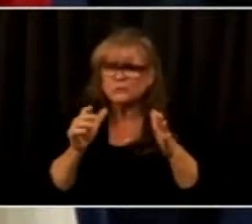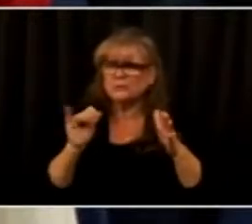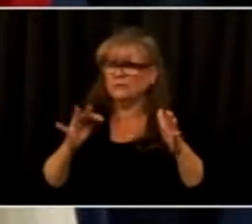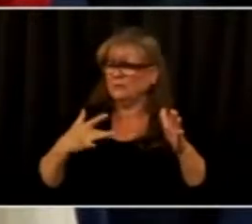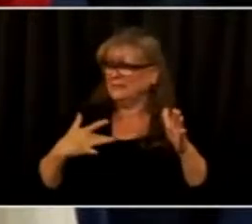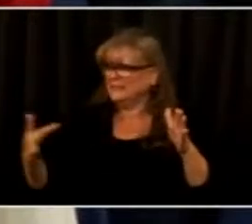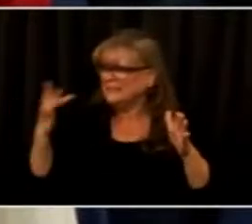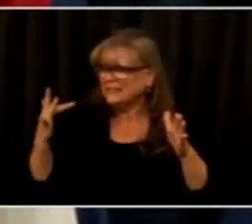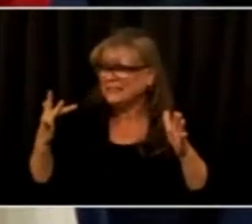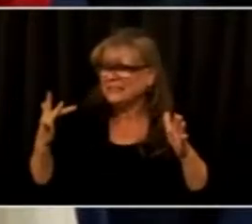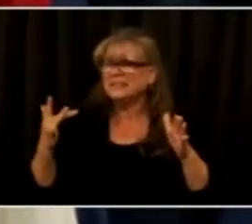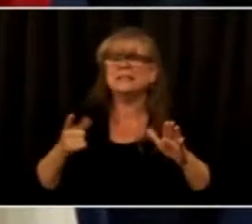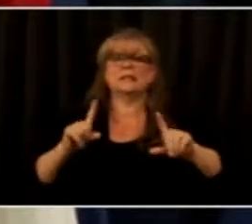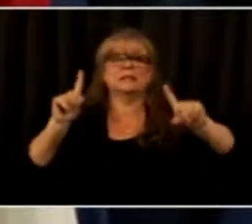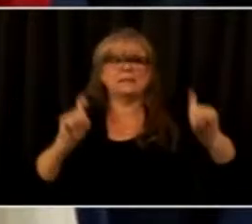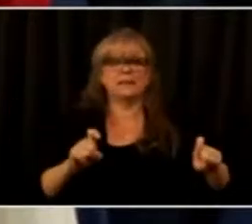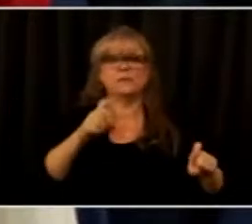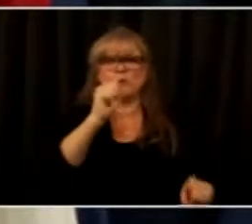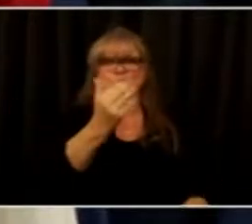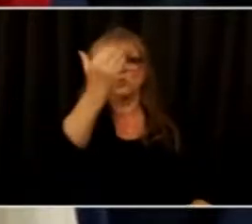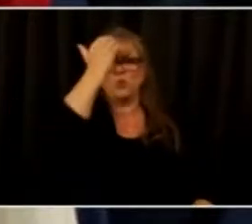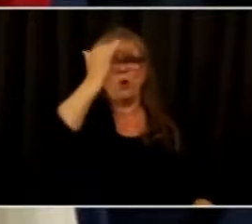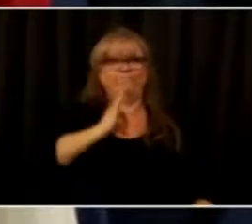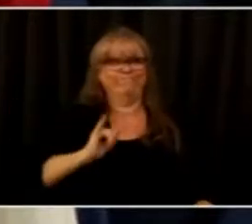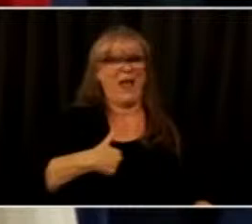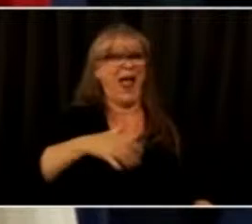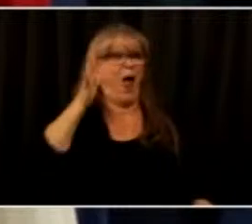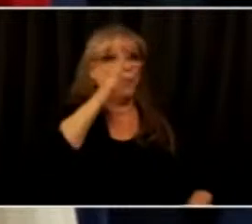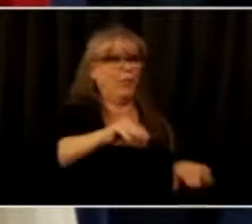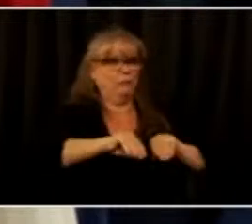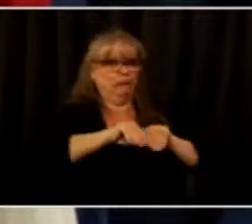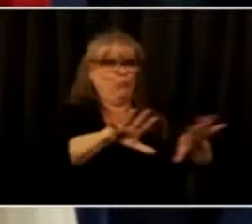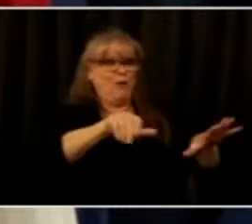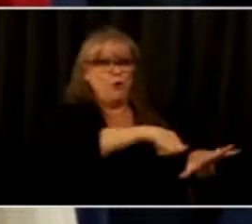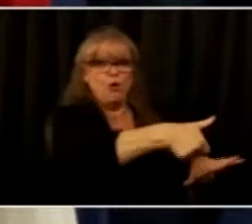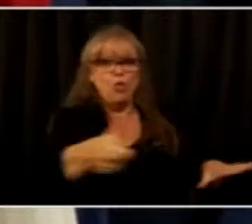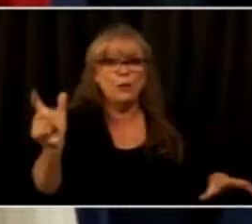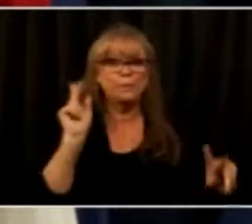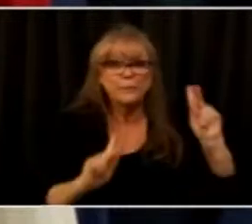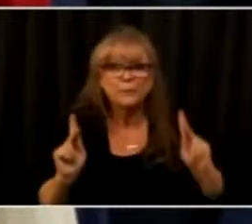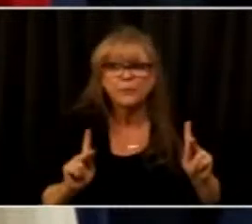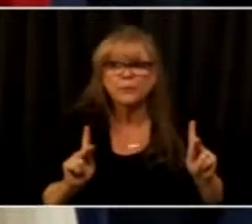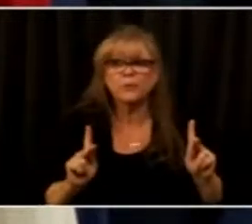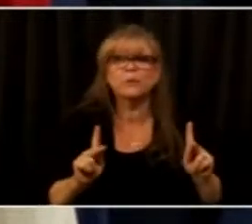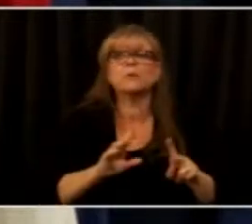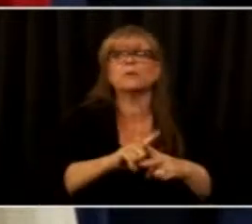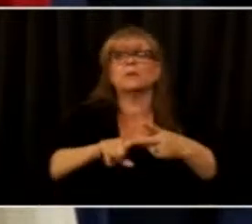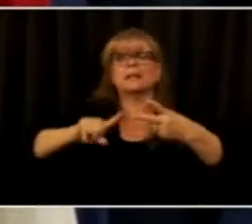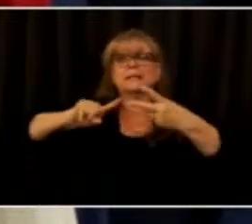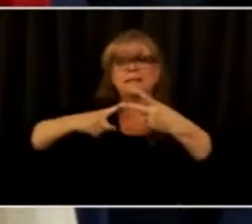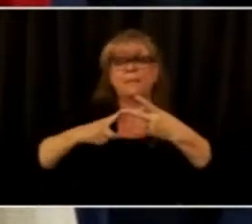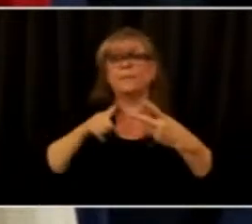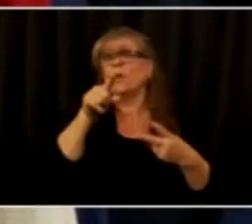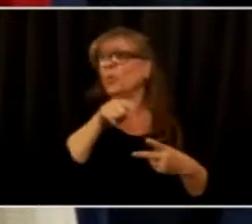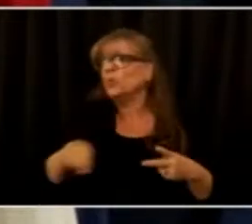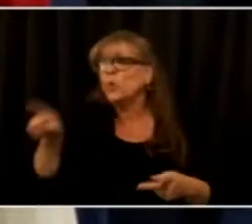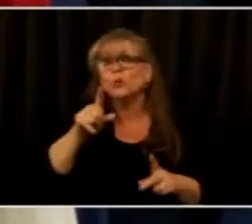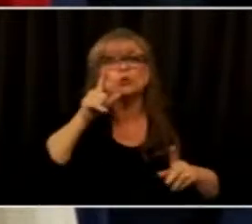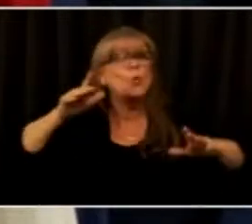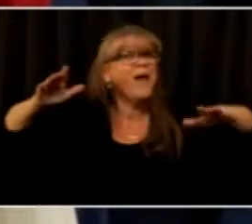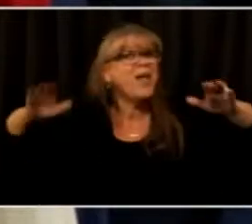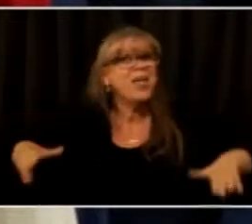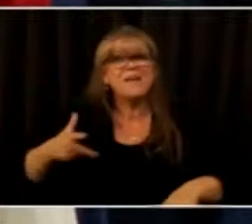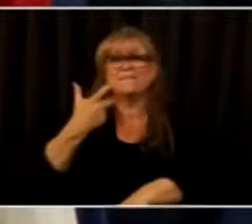it to others. Second one, if you haven't yet been vaccinated, please get vaccinated. And that's a message to every Coloradan age 12 and up. It's